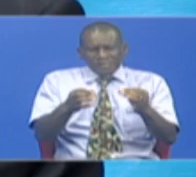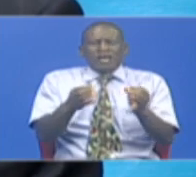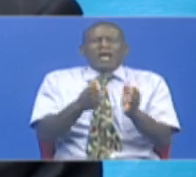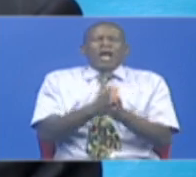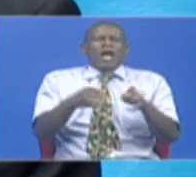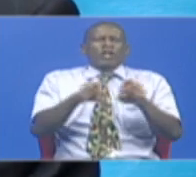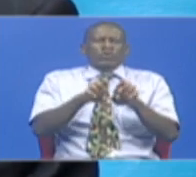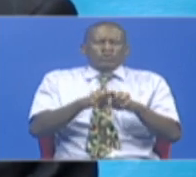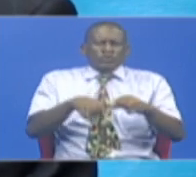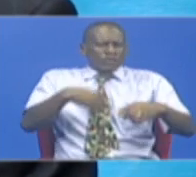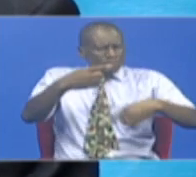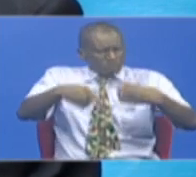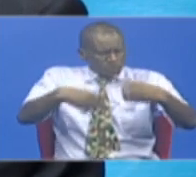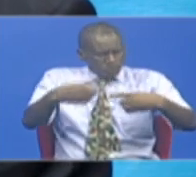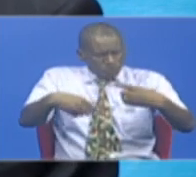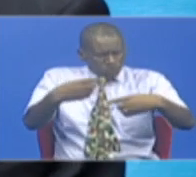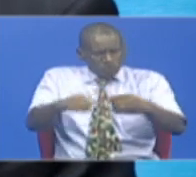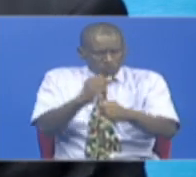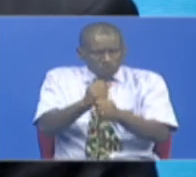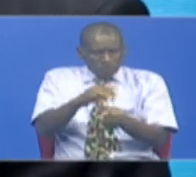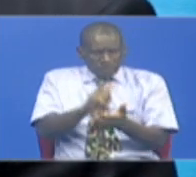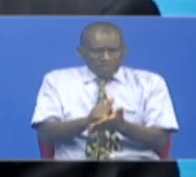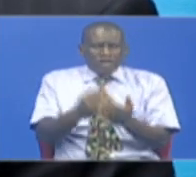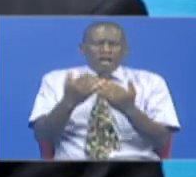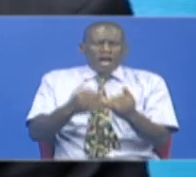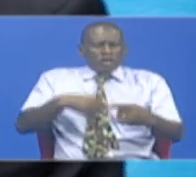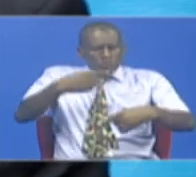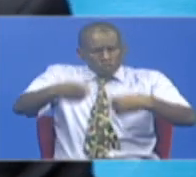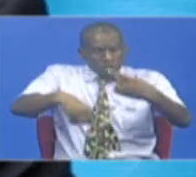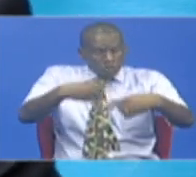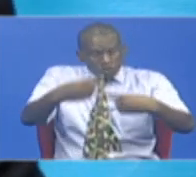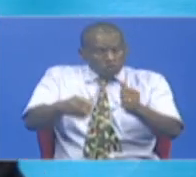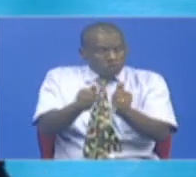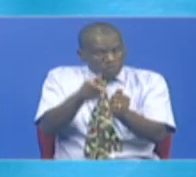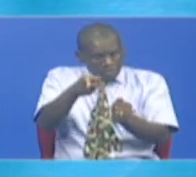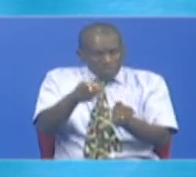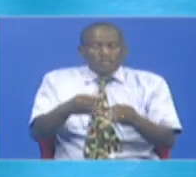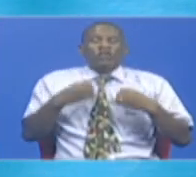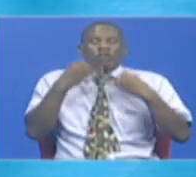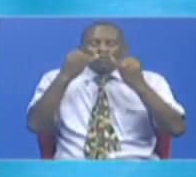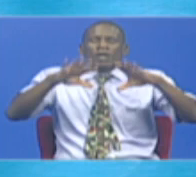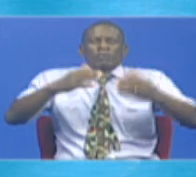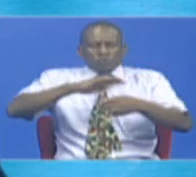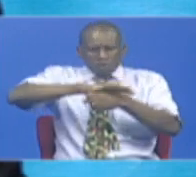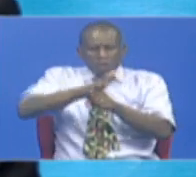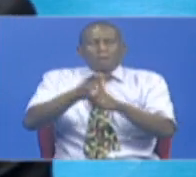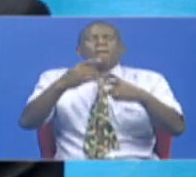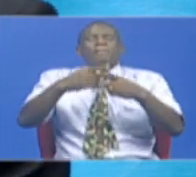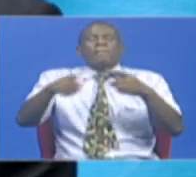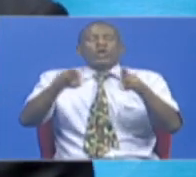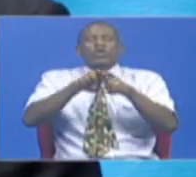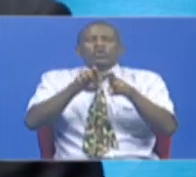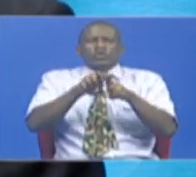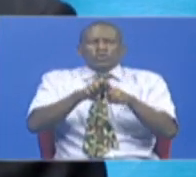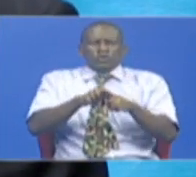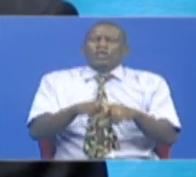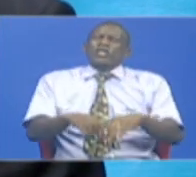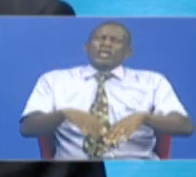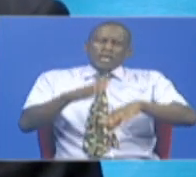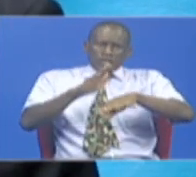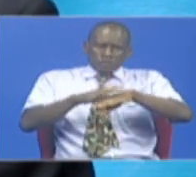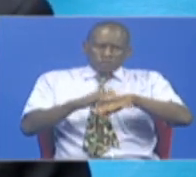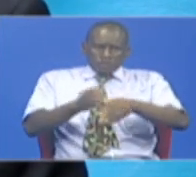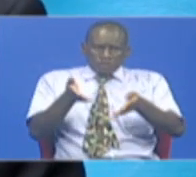so. We will continue to do that. However, we find it prudent